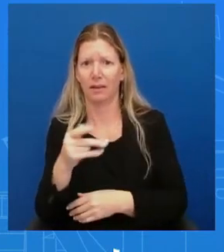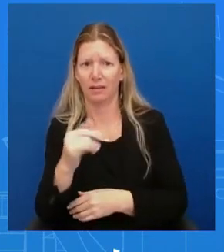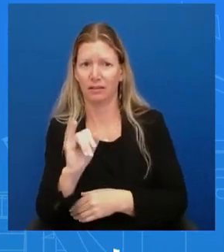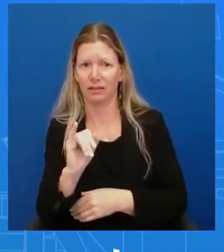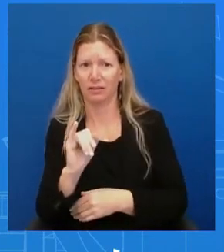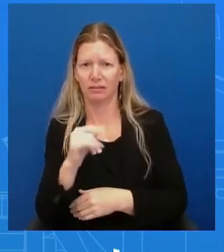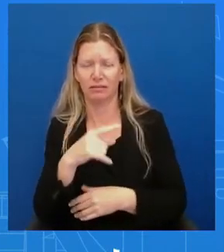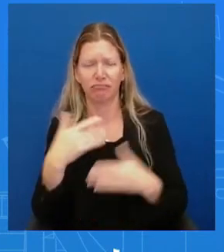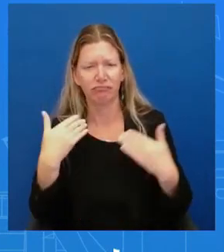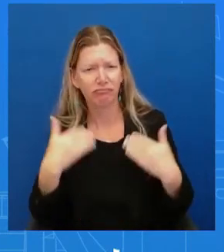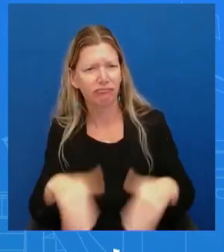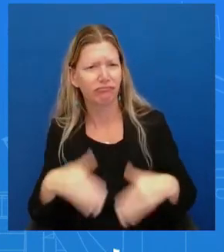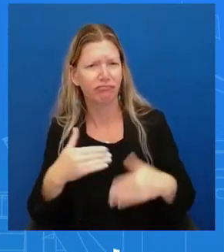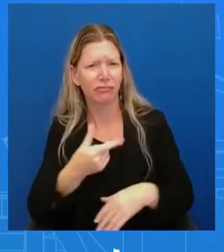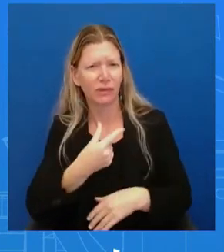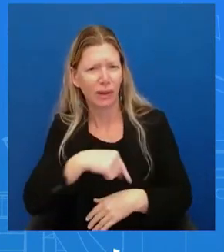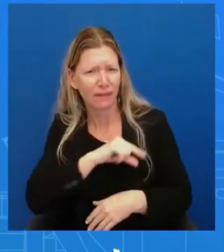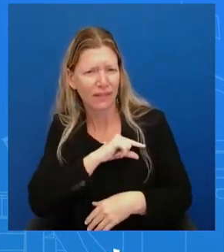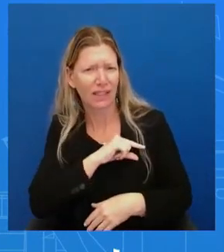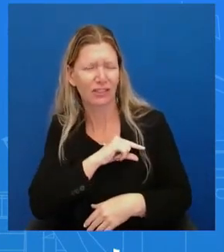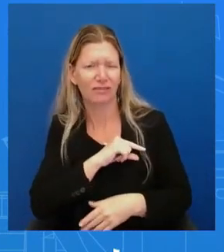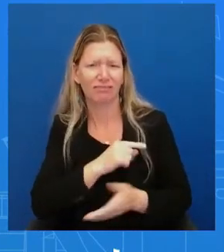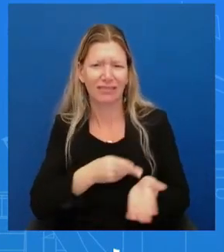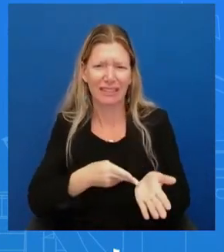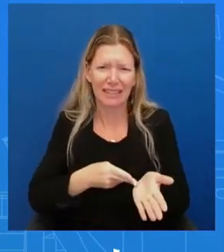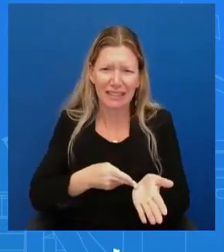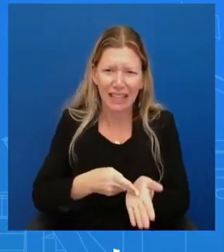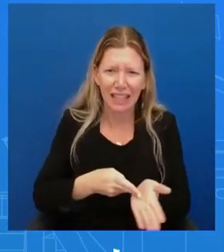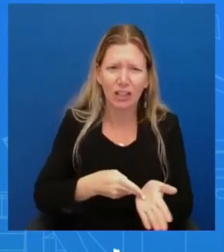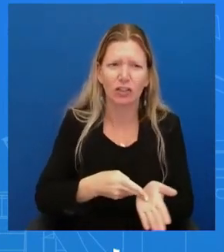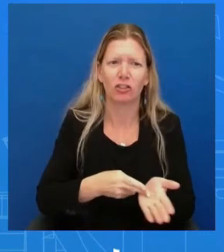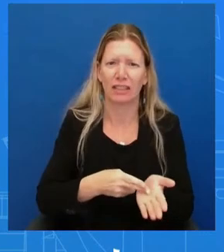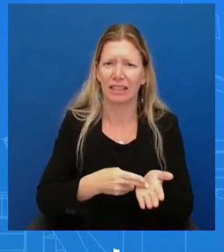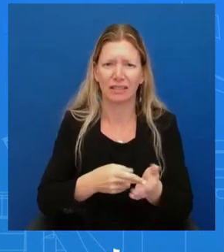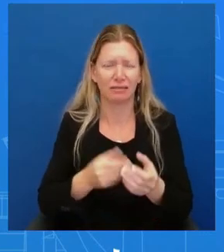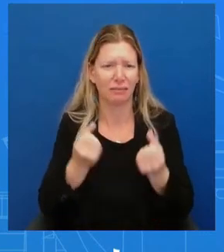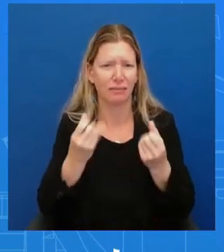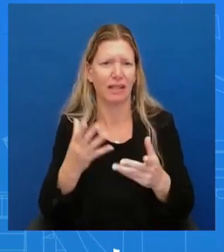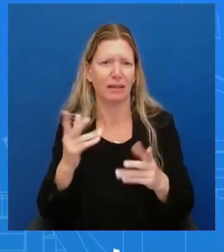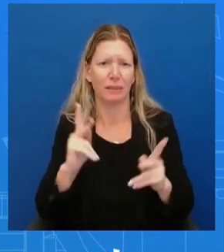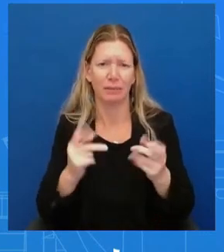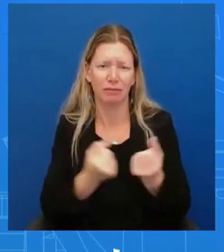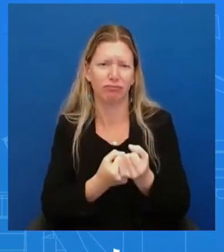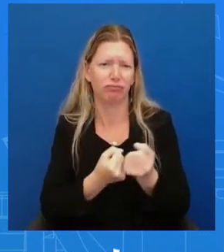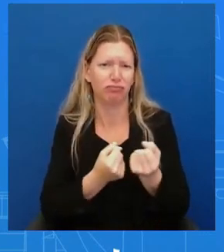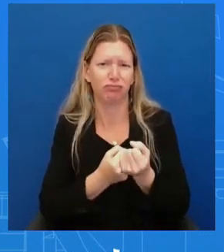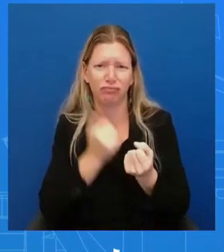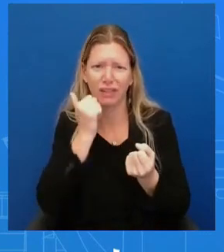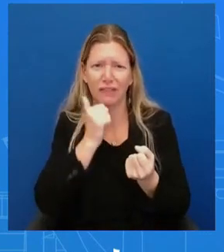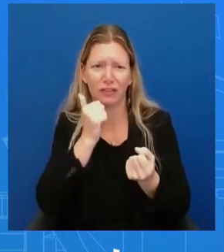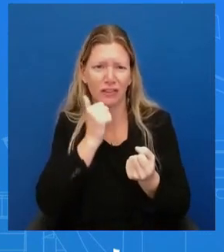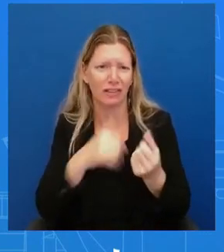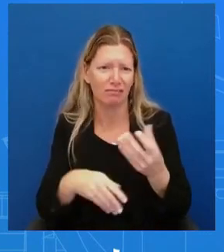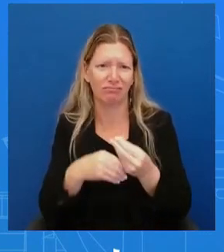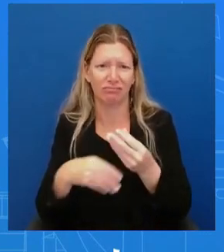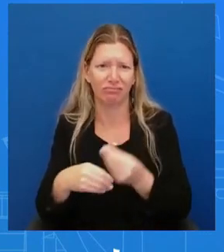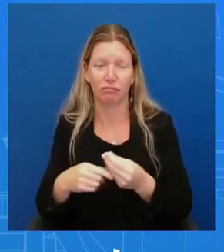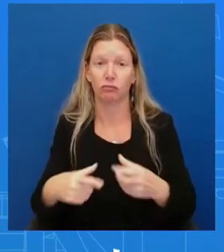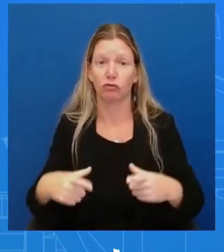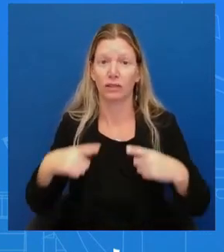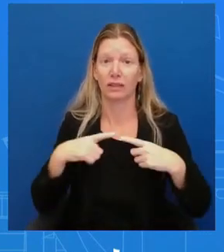day, as well as retired Circuit Judge Timothy Lewis, who was appointed by President George H.W. Bush. That's somebody who has supported